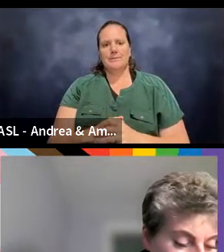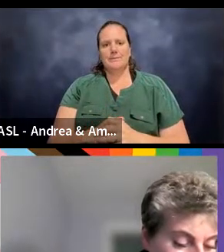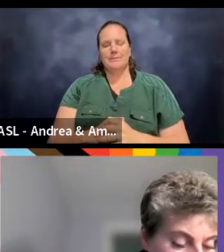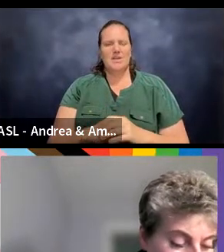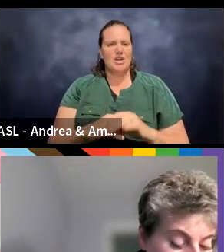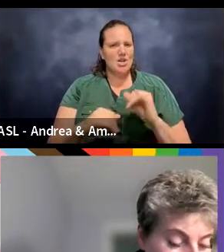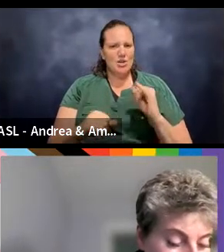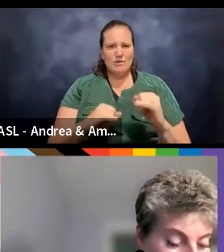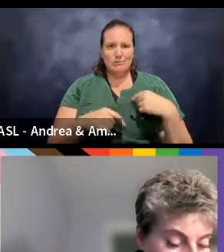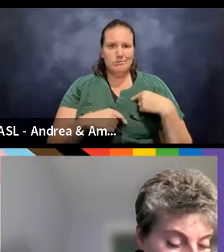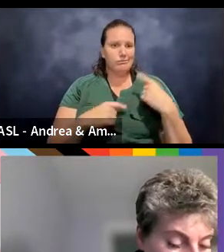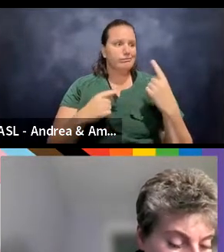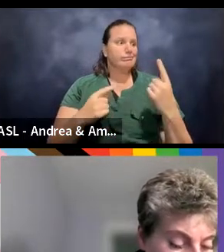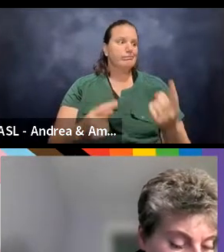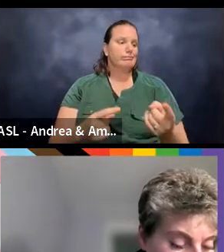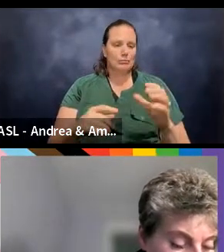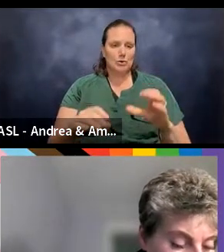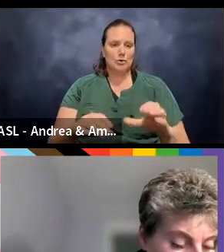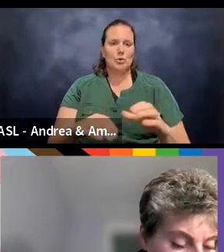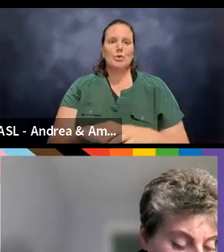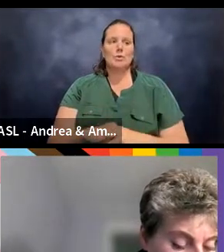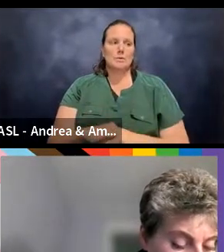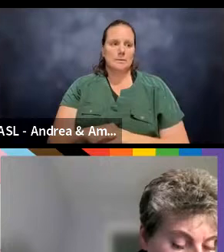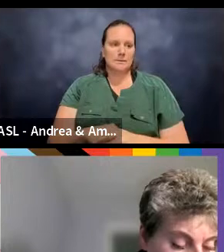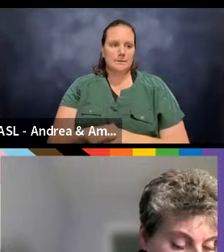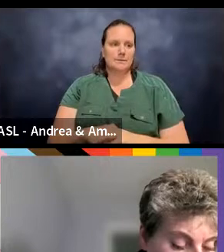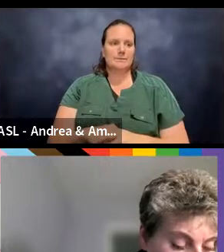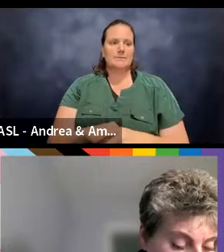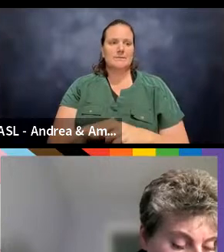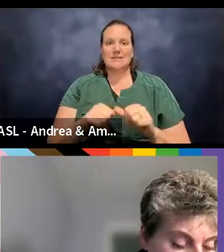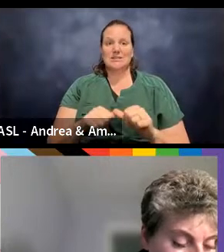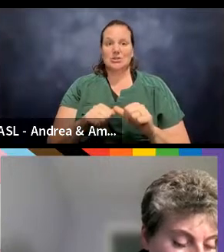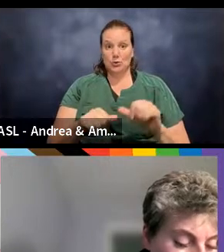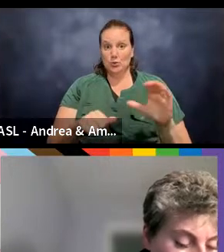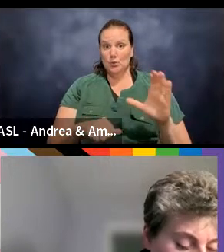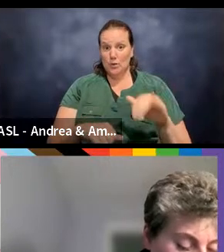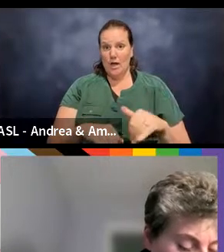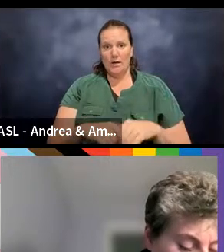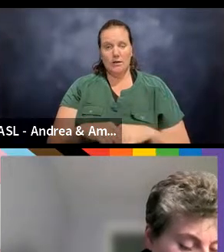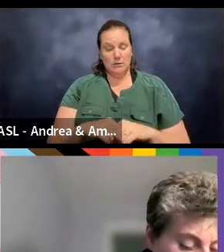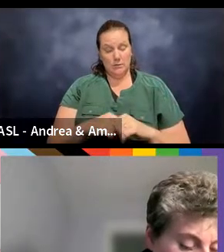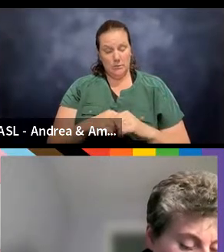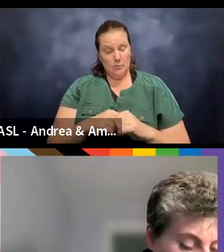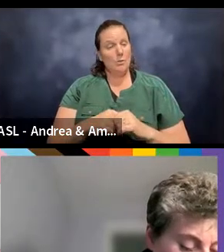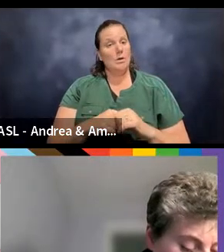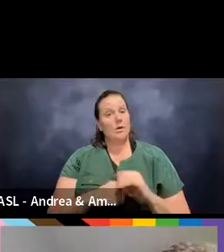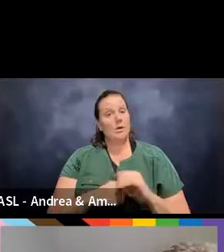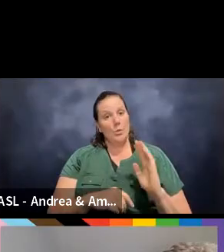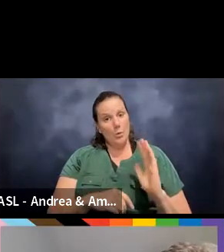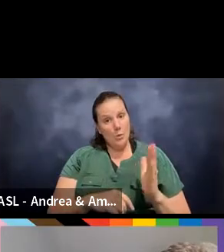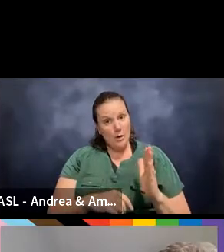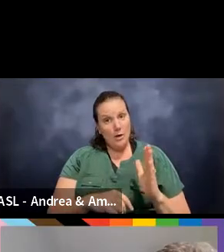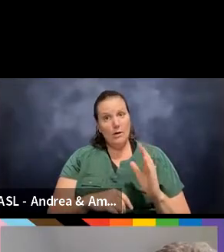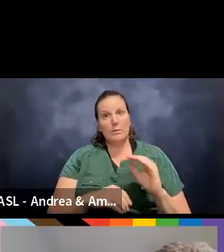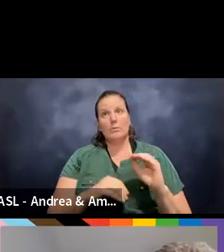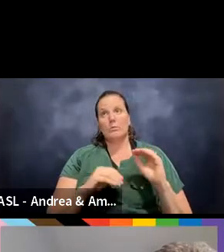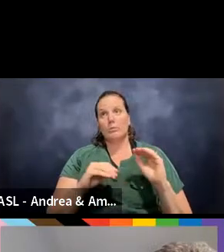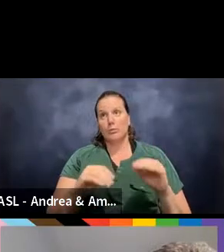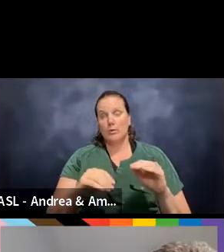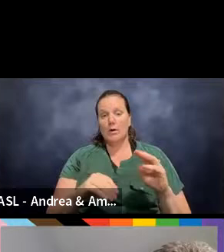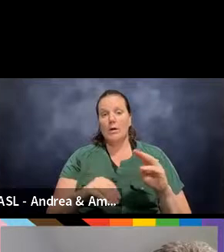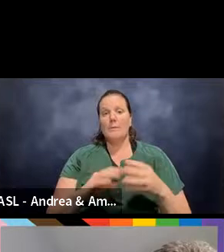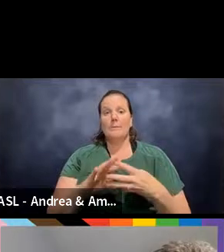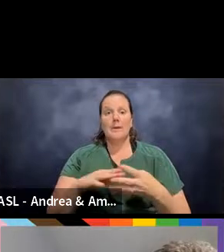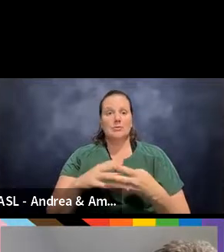interview that we've done. We will continue to do that, and we will put out the metrics